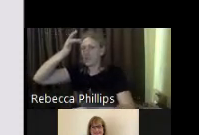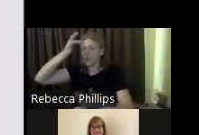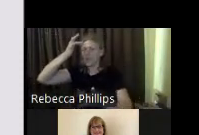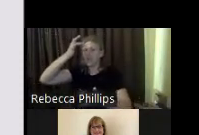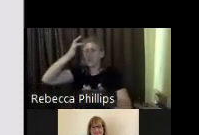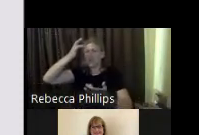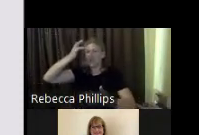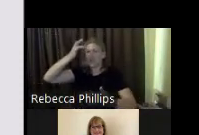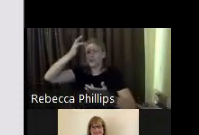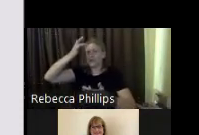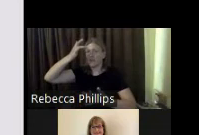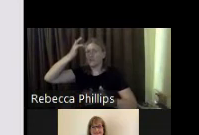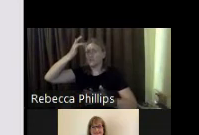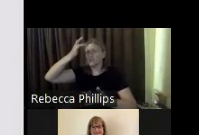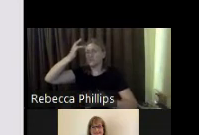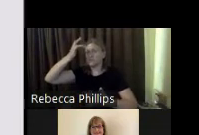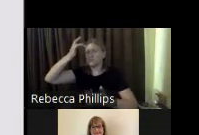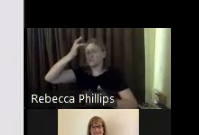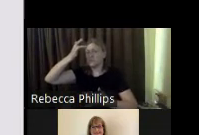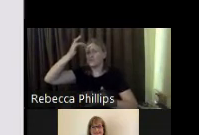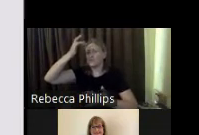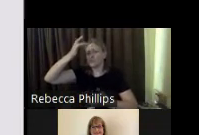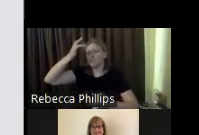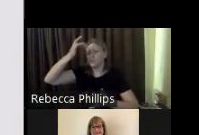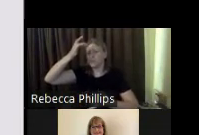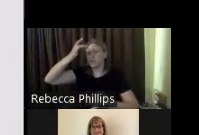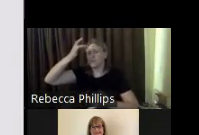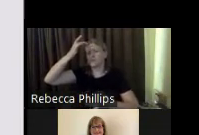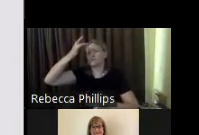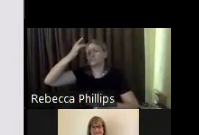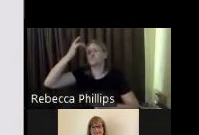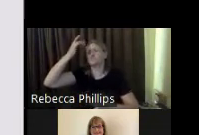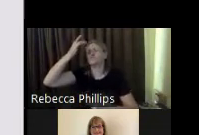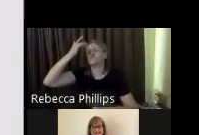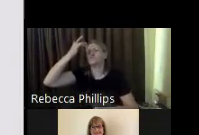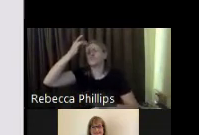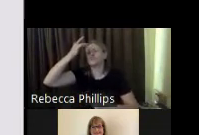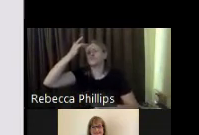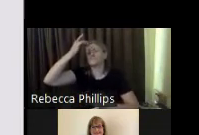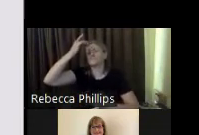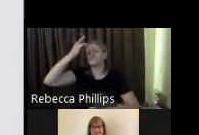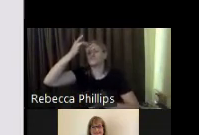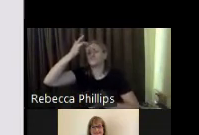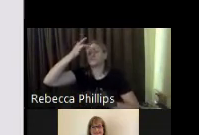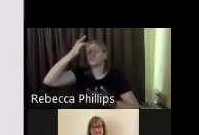stomach area, and you kind of go in little circles, and then you show your sick face. Sorry.